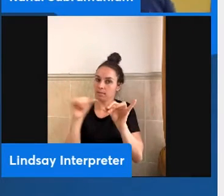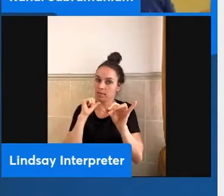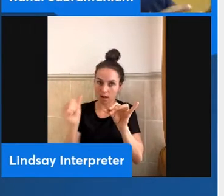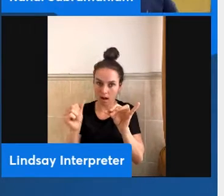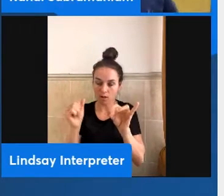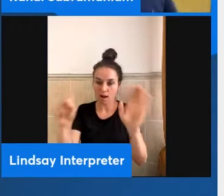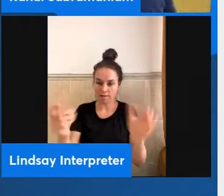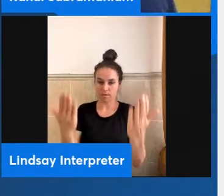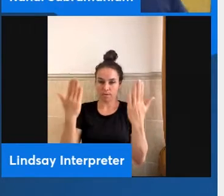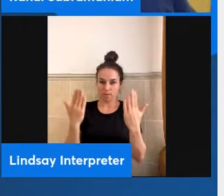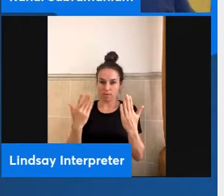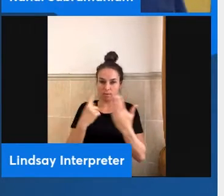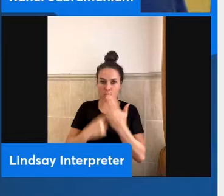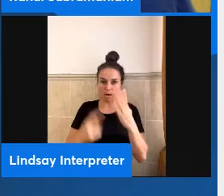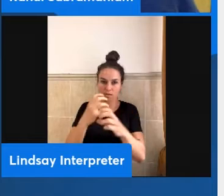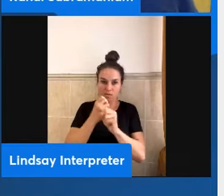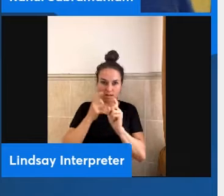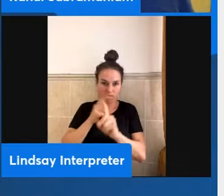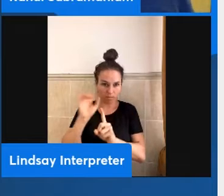you're getting out of the processor.